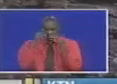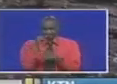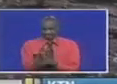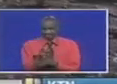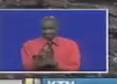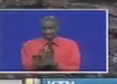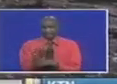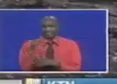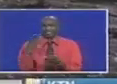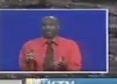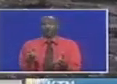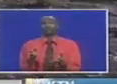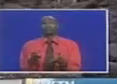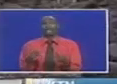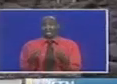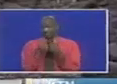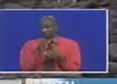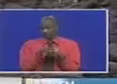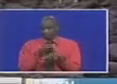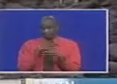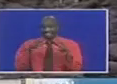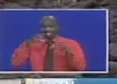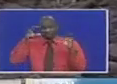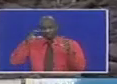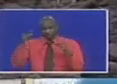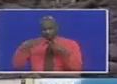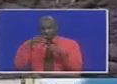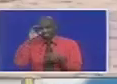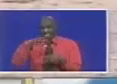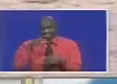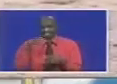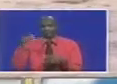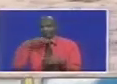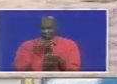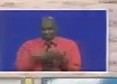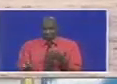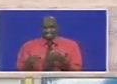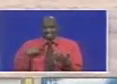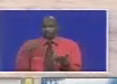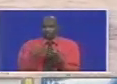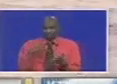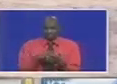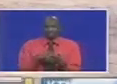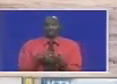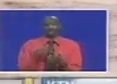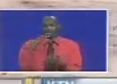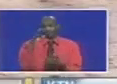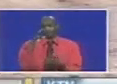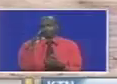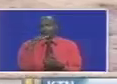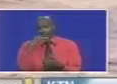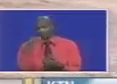seem to be on track. Then the short rains failed, and various organizations, including the Food and Agriculture Organization,